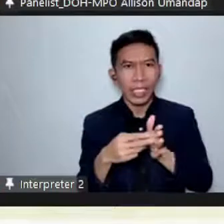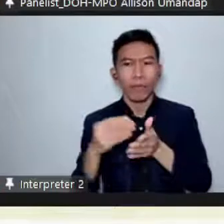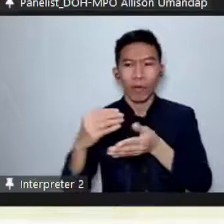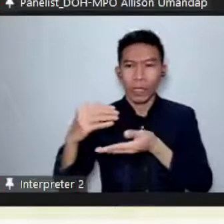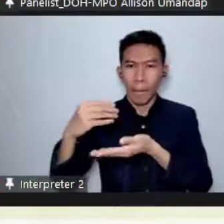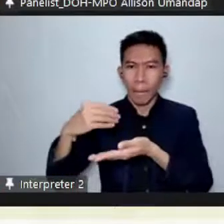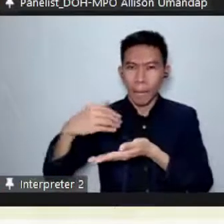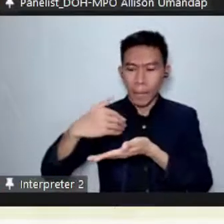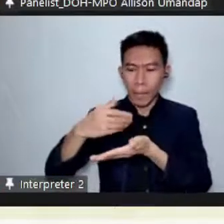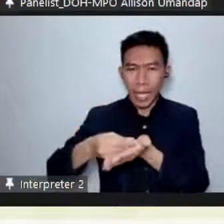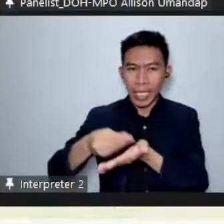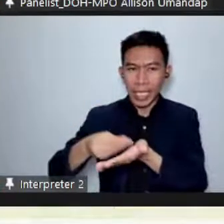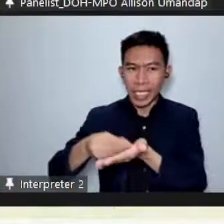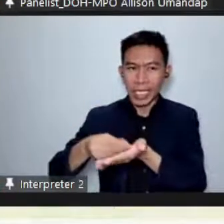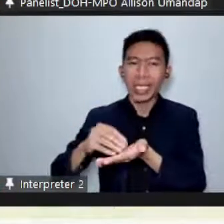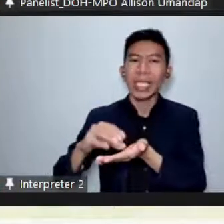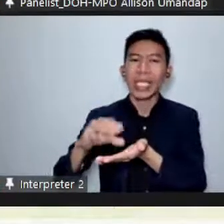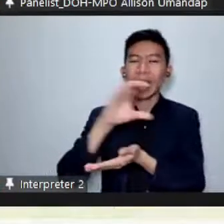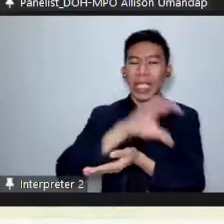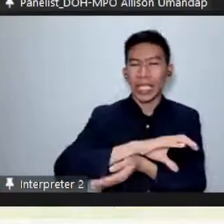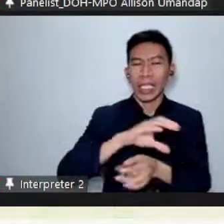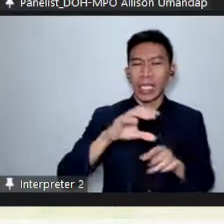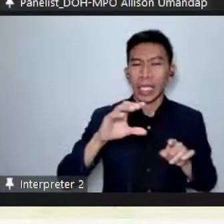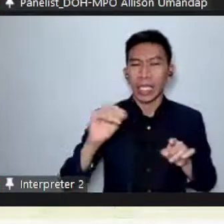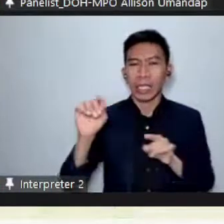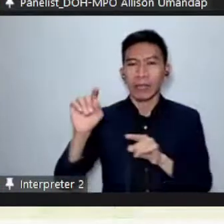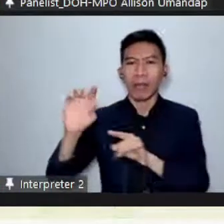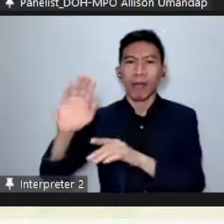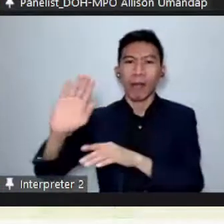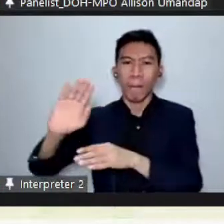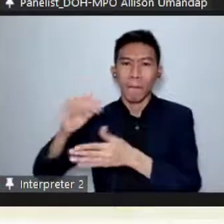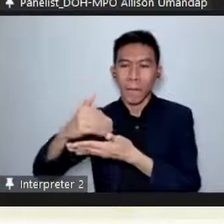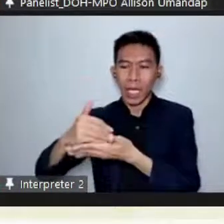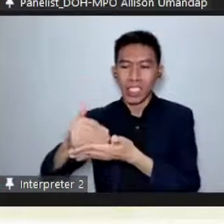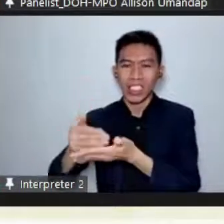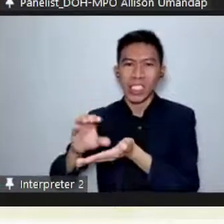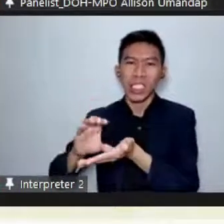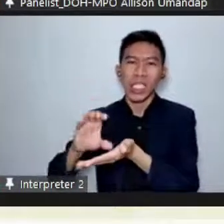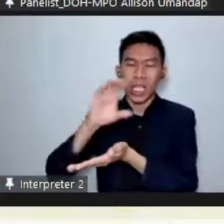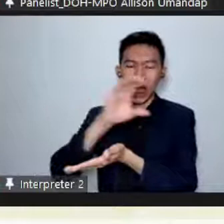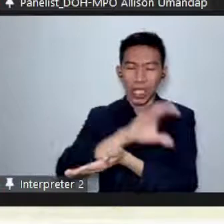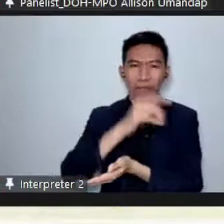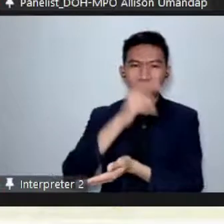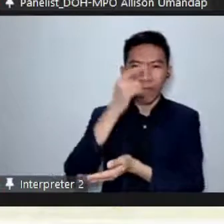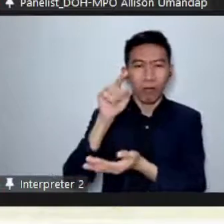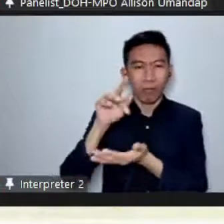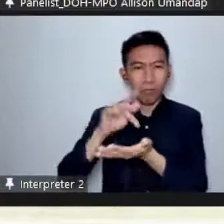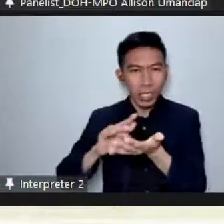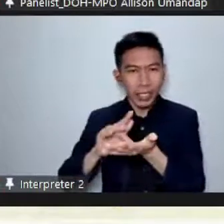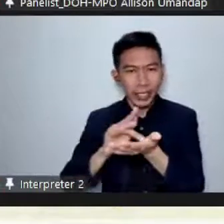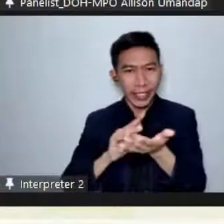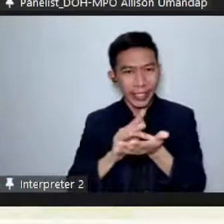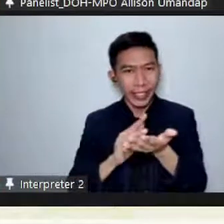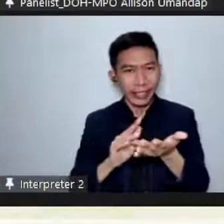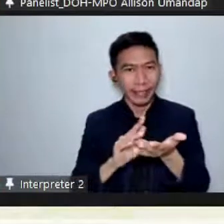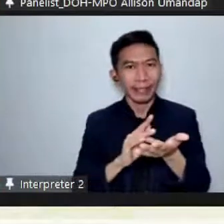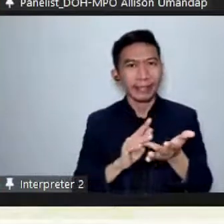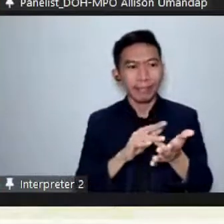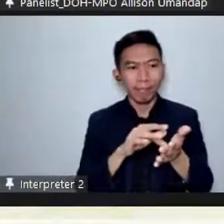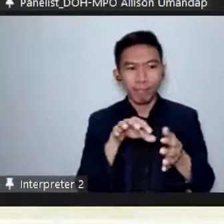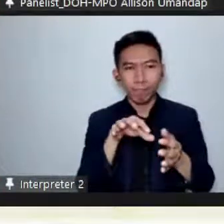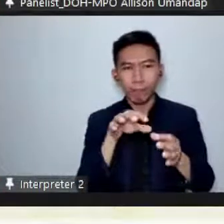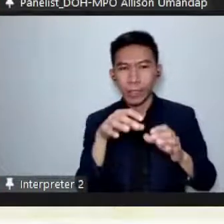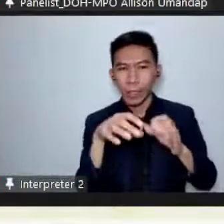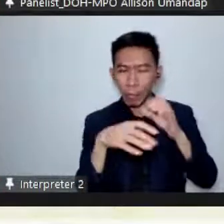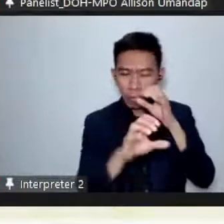even a huge, larger chunk of budget, not to just cover medicines, which are currently in our access programs,